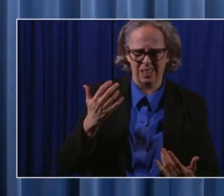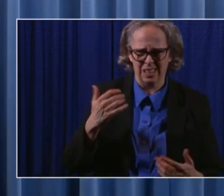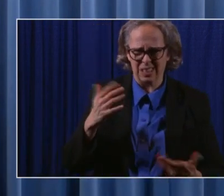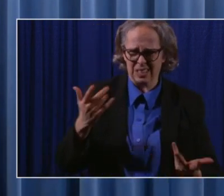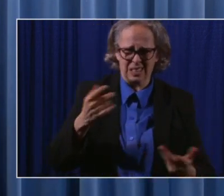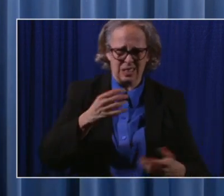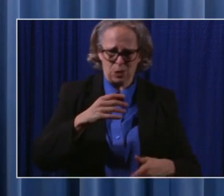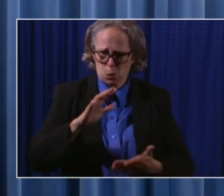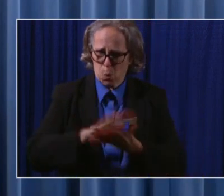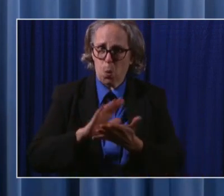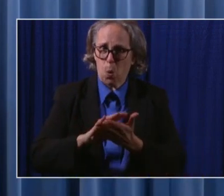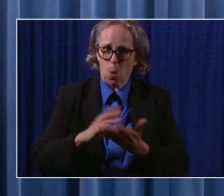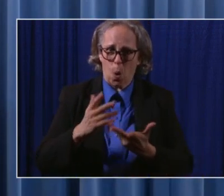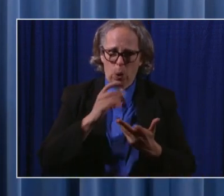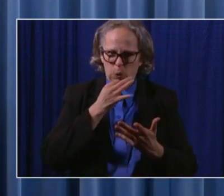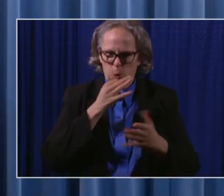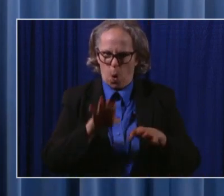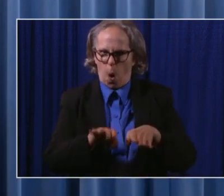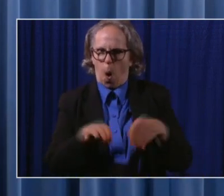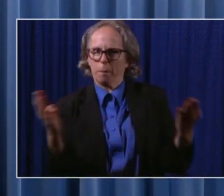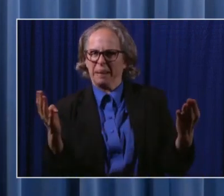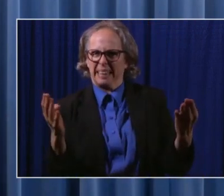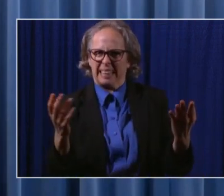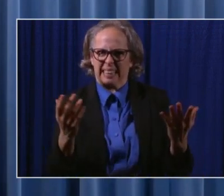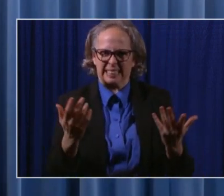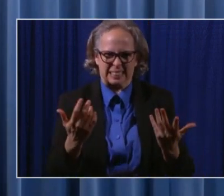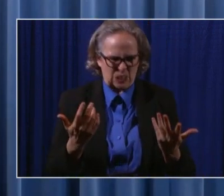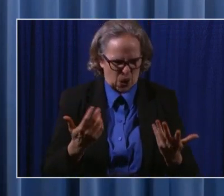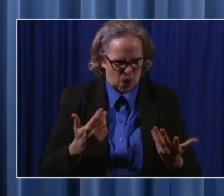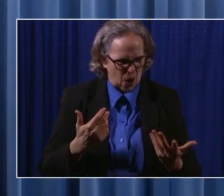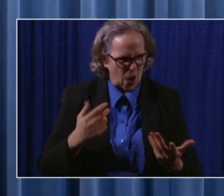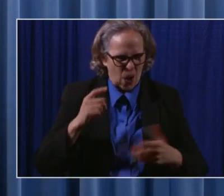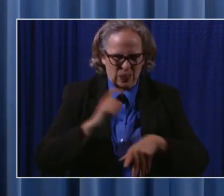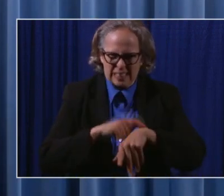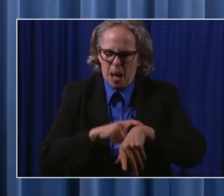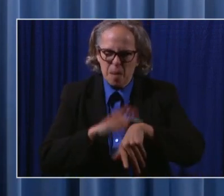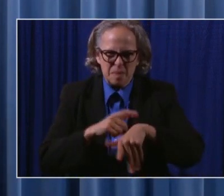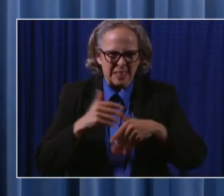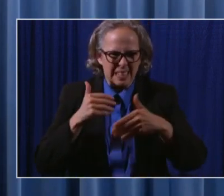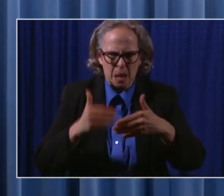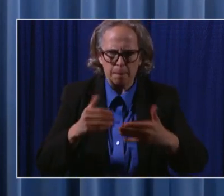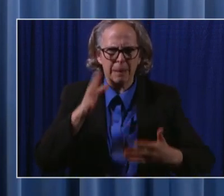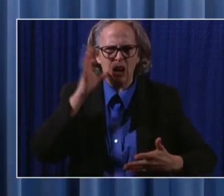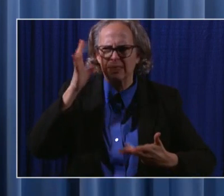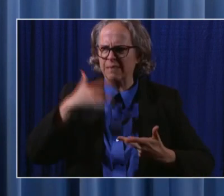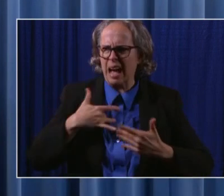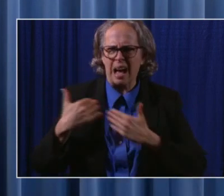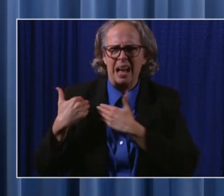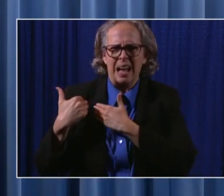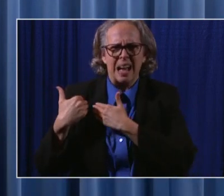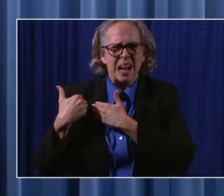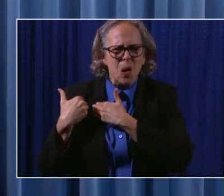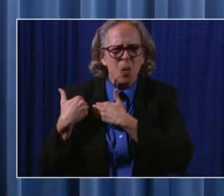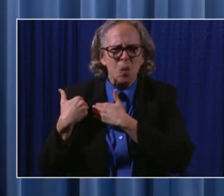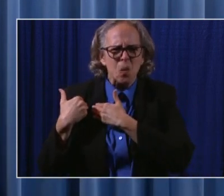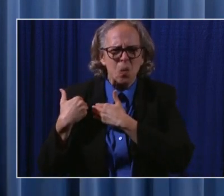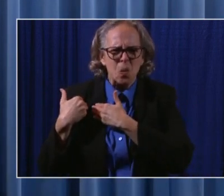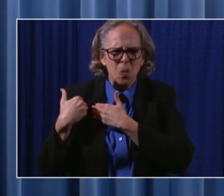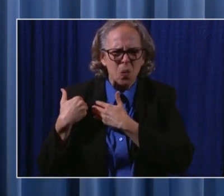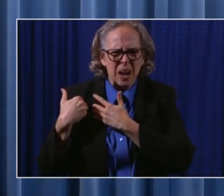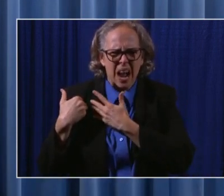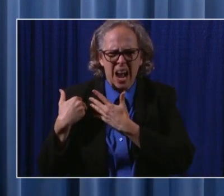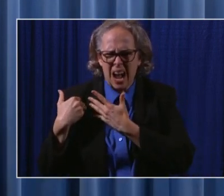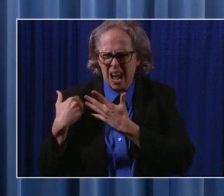up, and a lot of different demands being on parents, that system would no